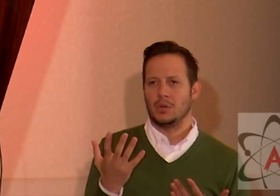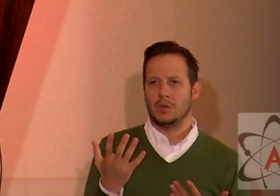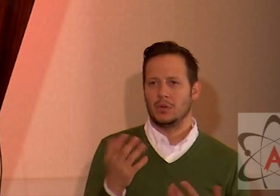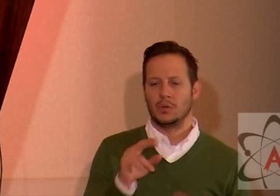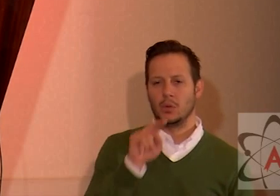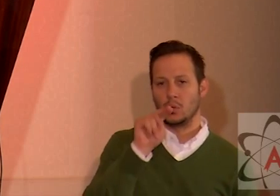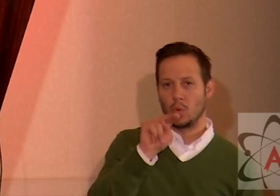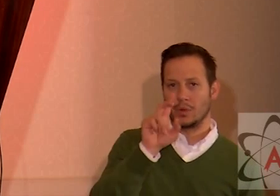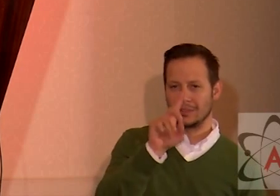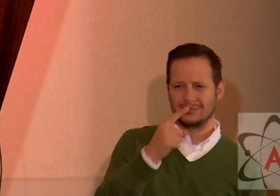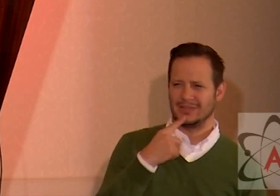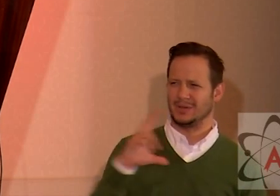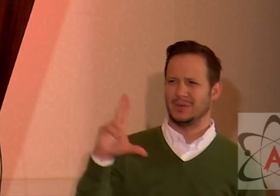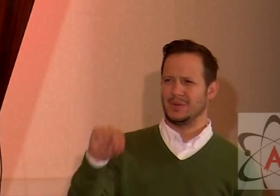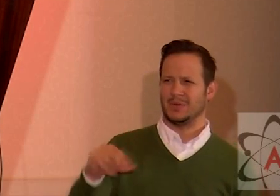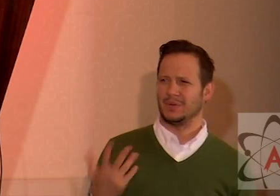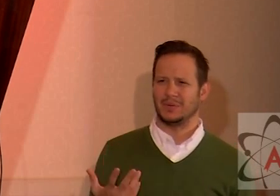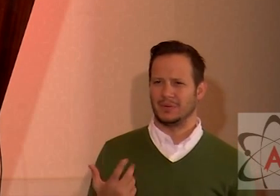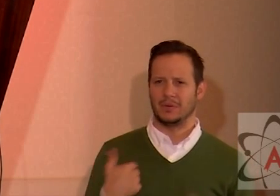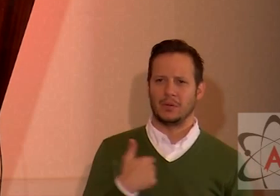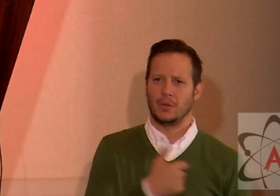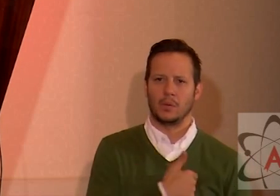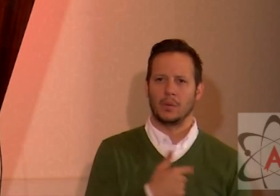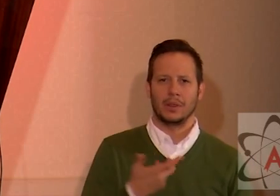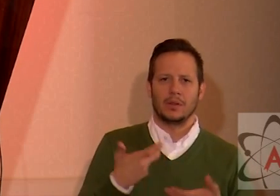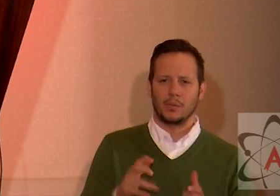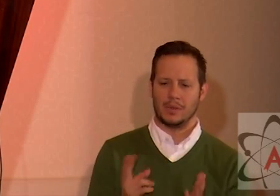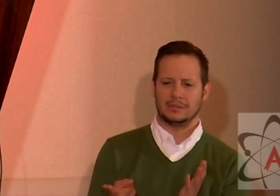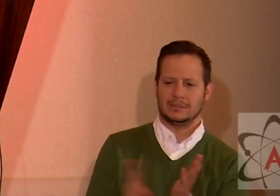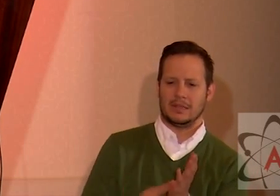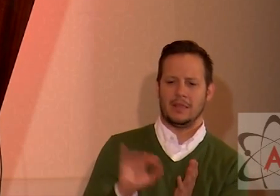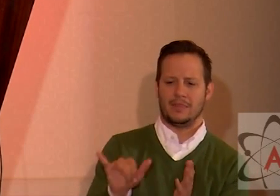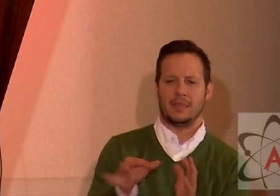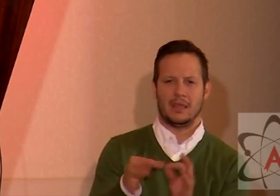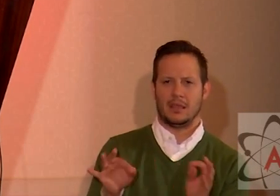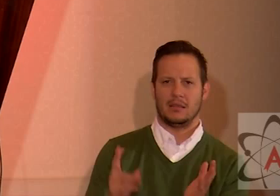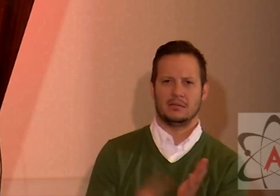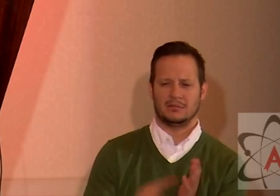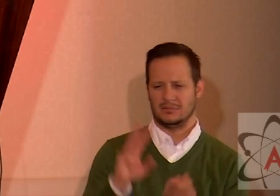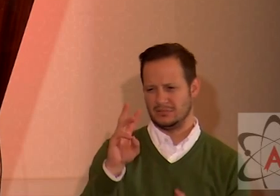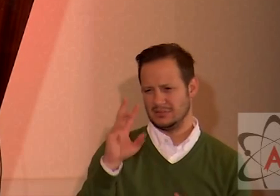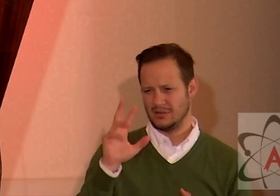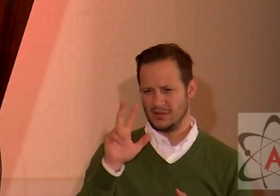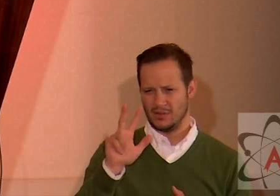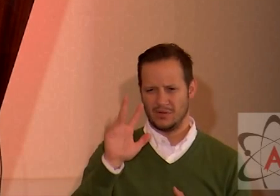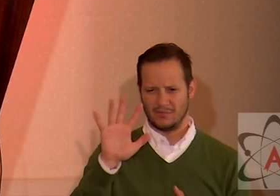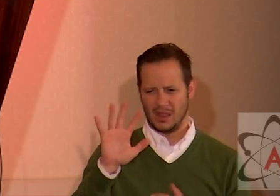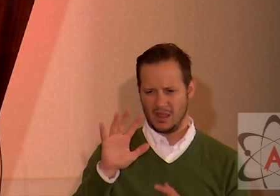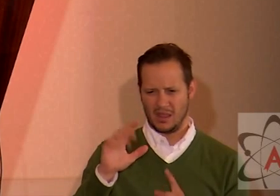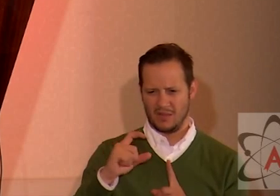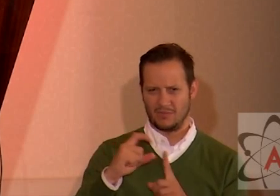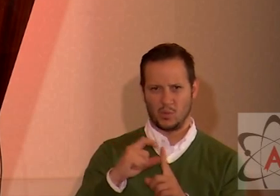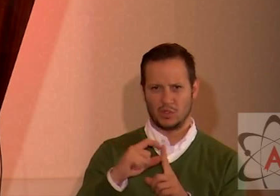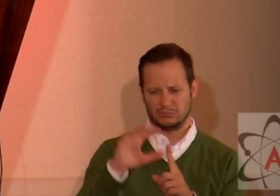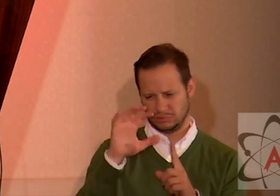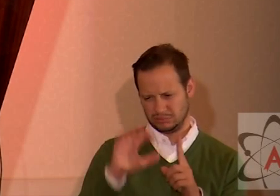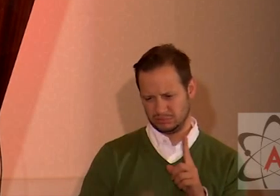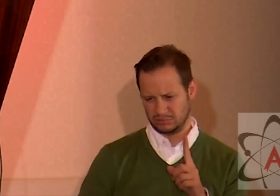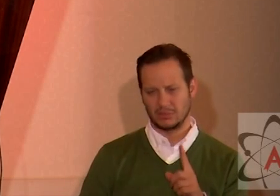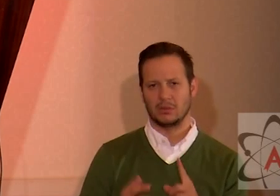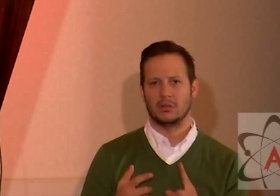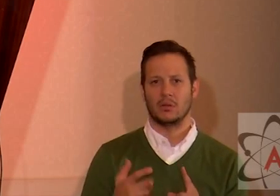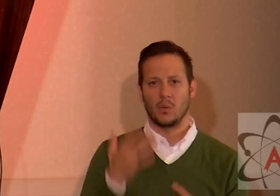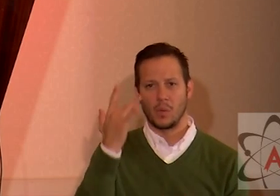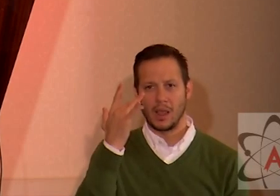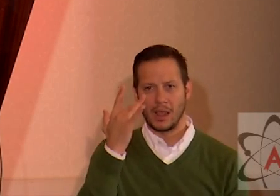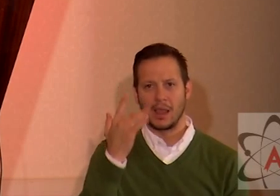Notre Dame said, no. We cannot sign such a paper, all 635 words in it, because this would